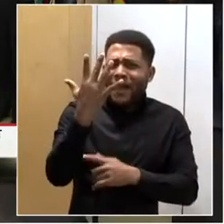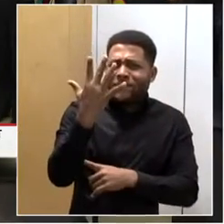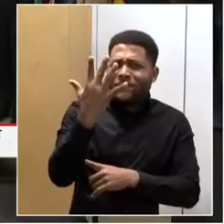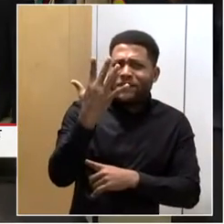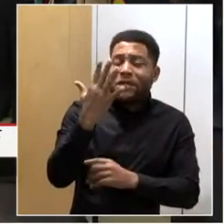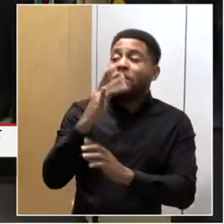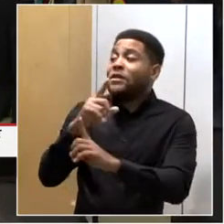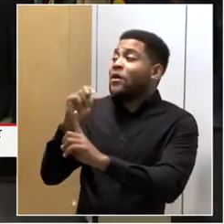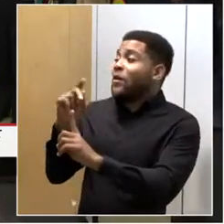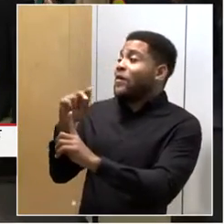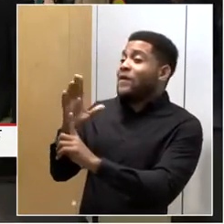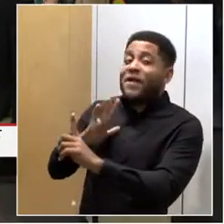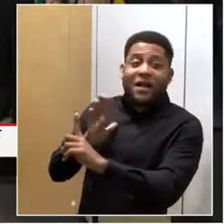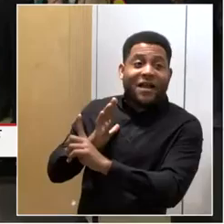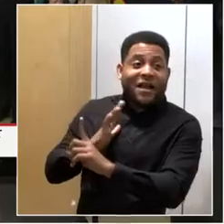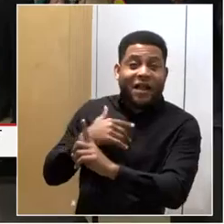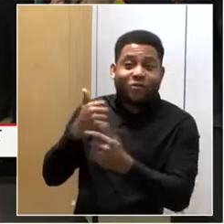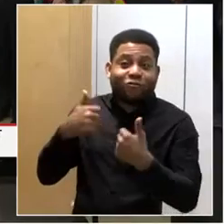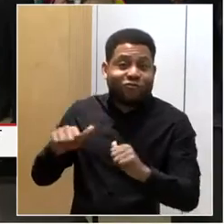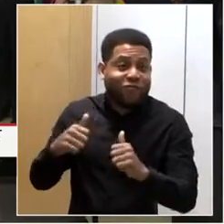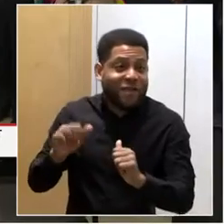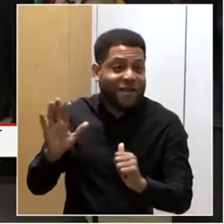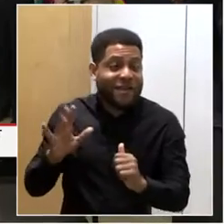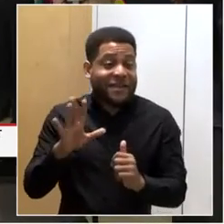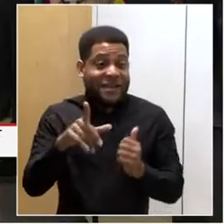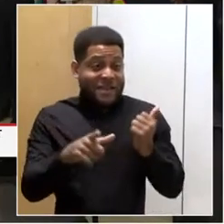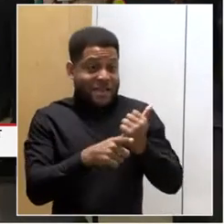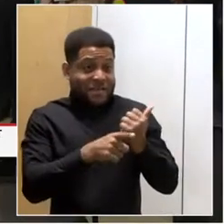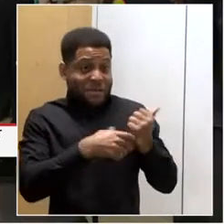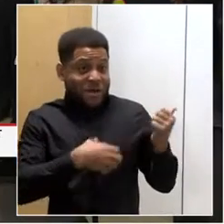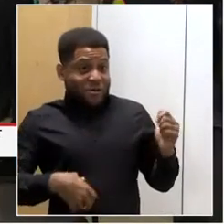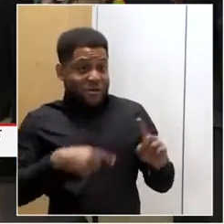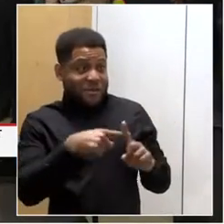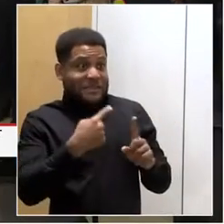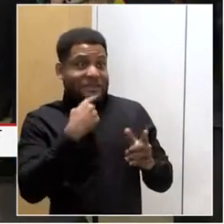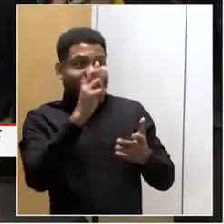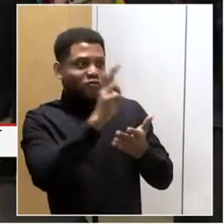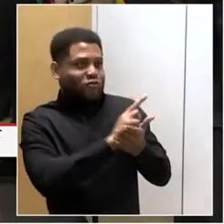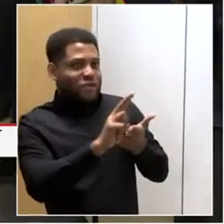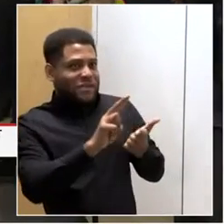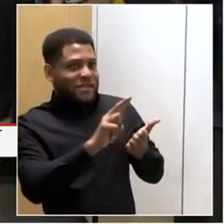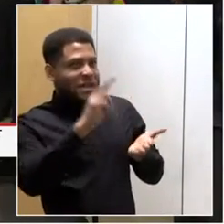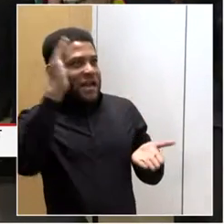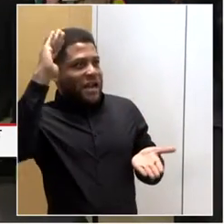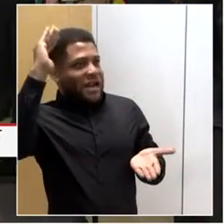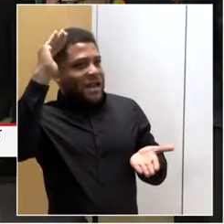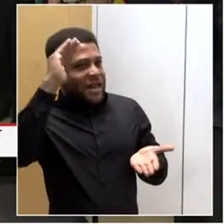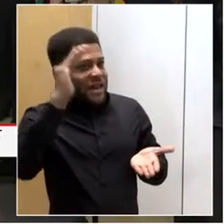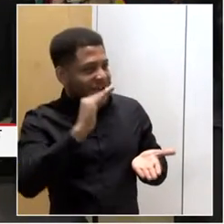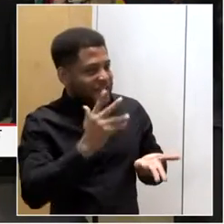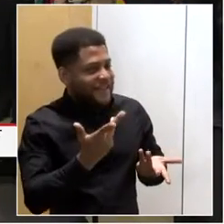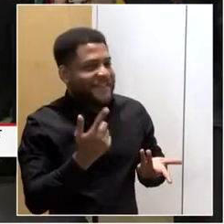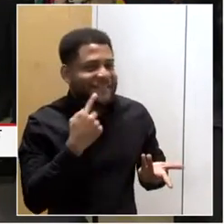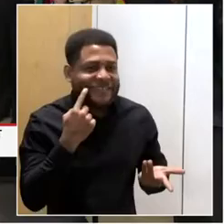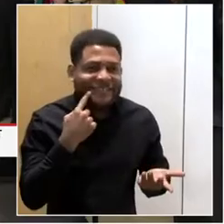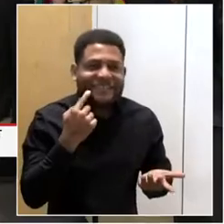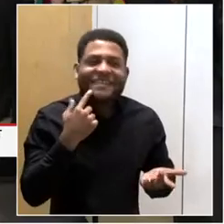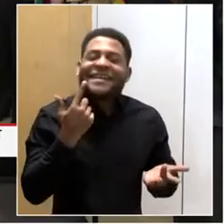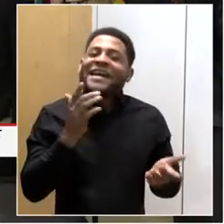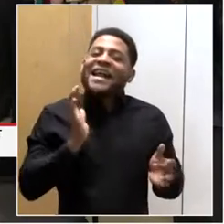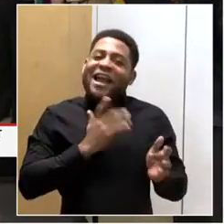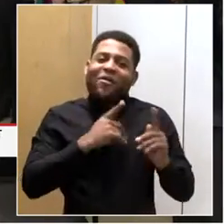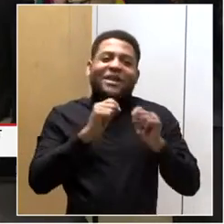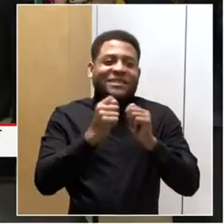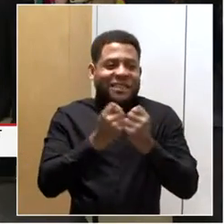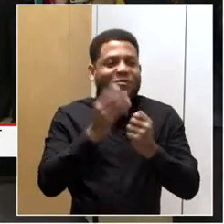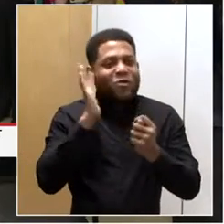comes up and says 2 weeks. So we're driving down the time right here today. And that thud in the back is my team, but we're going to make it happen. They're going to,